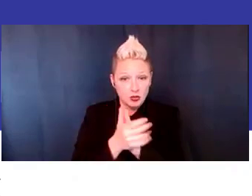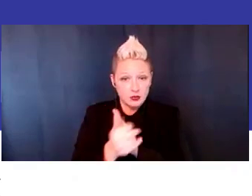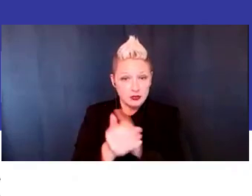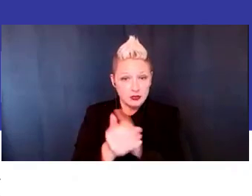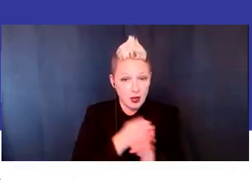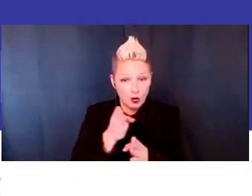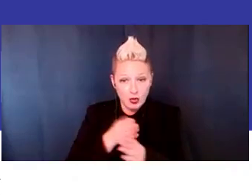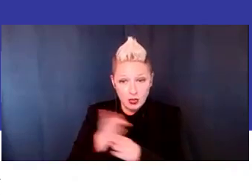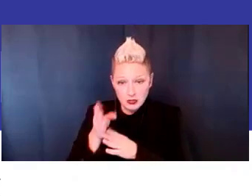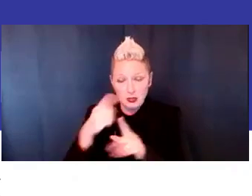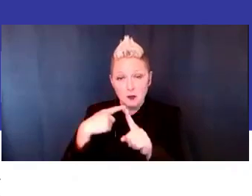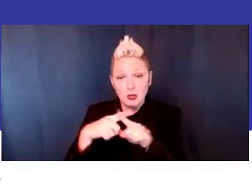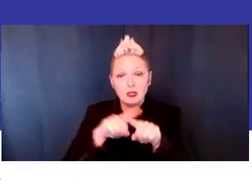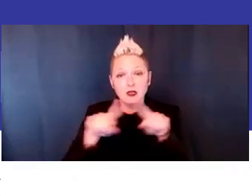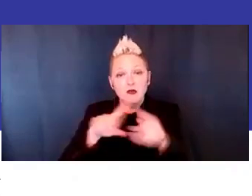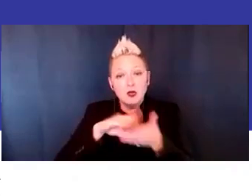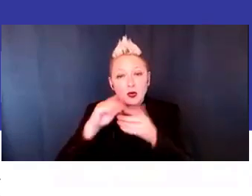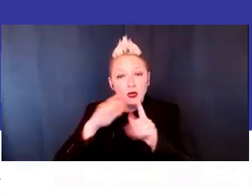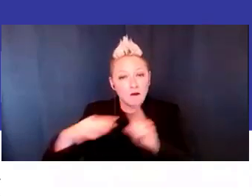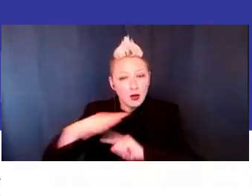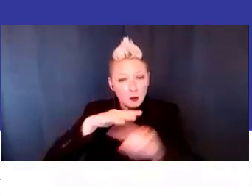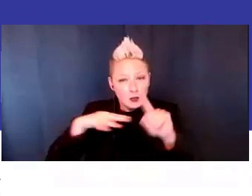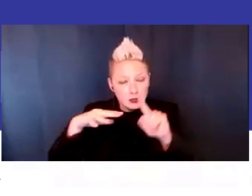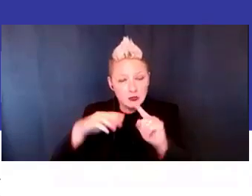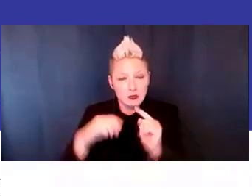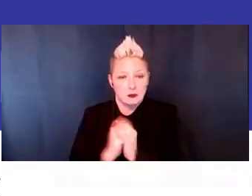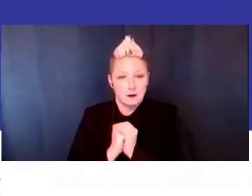different learning environments, when they